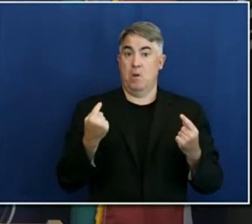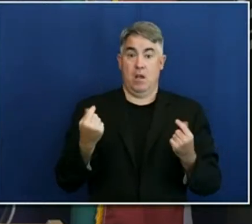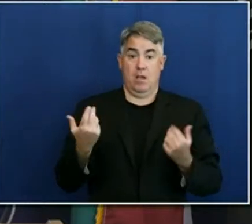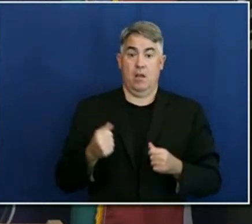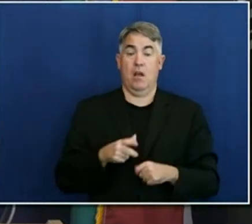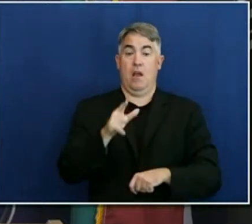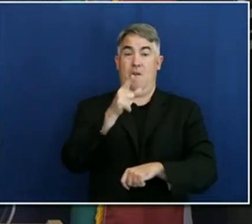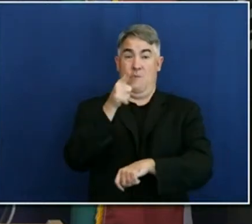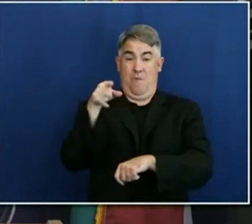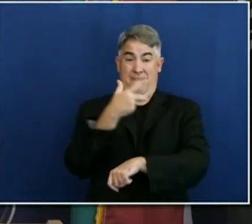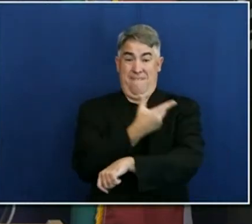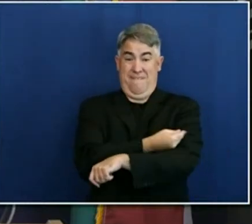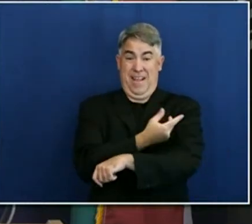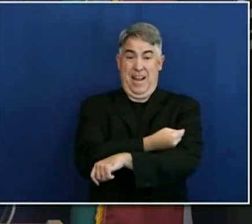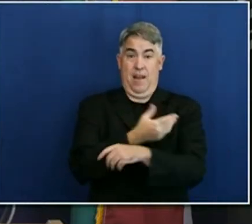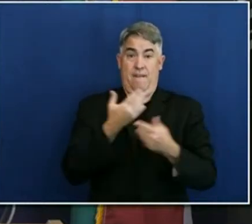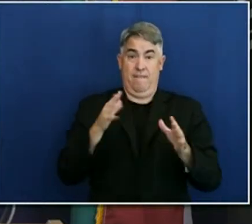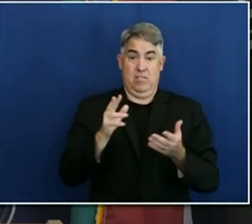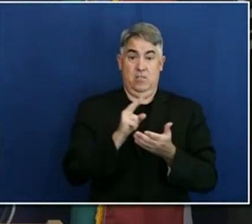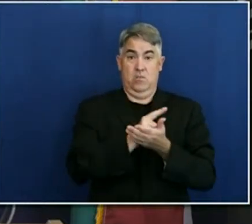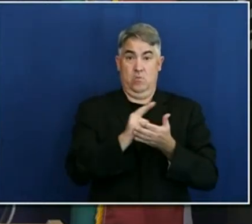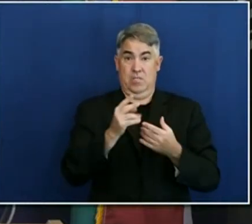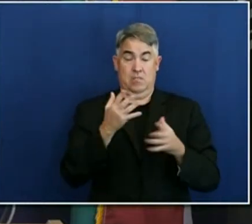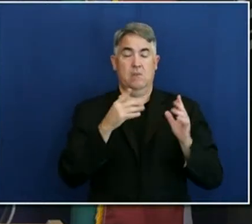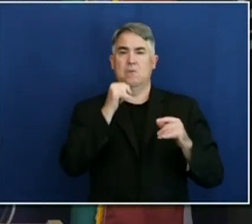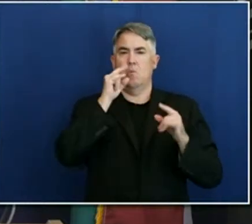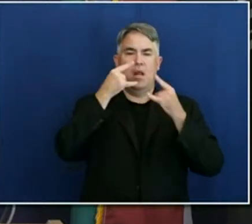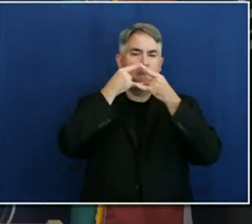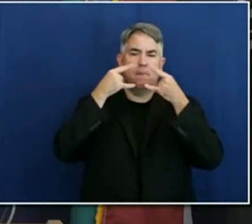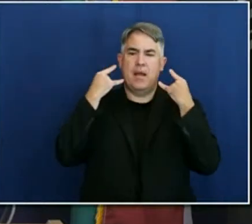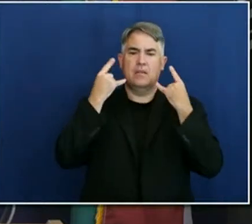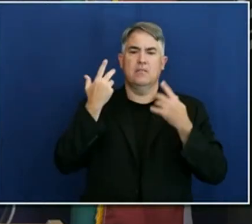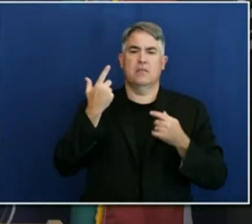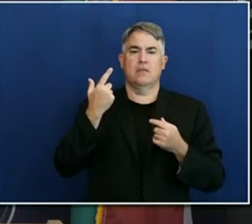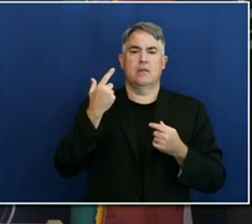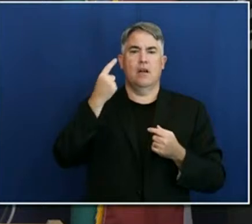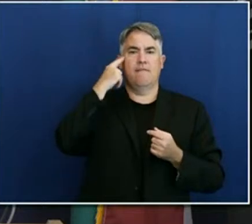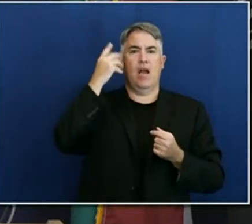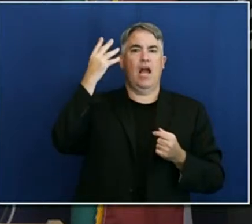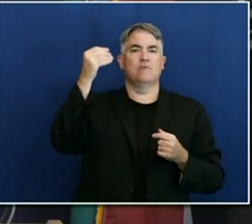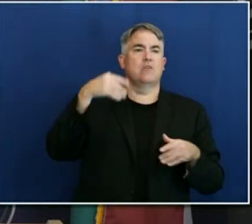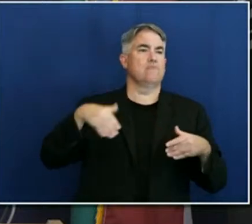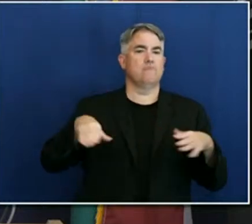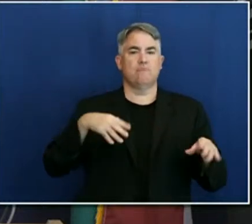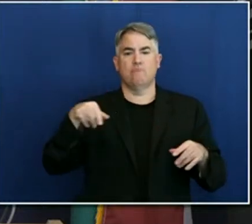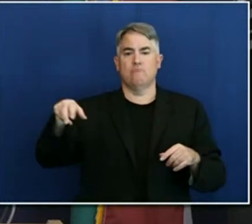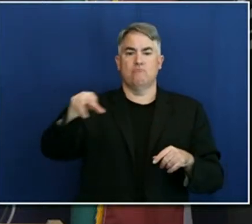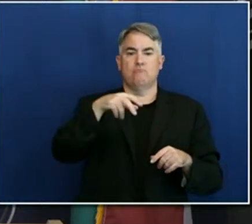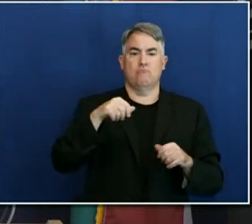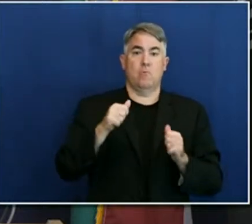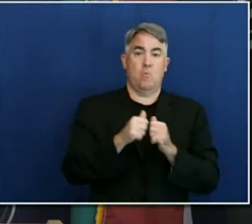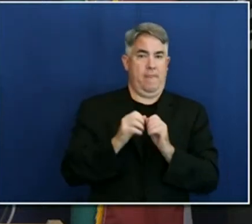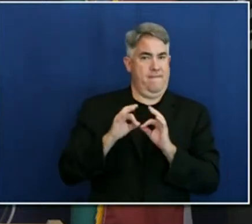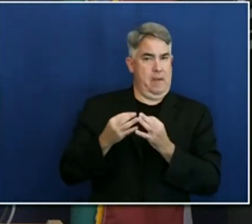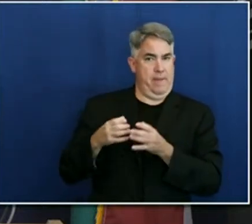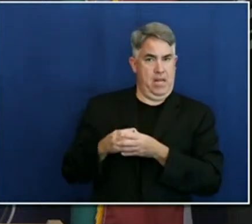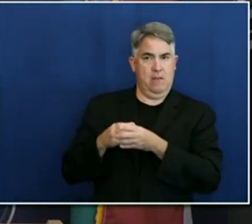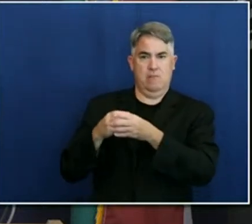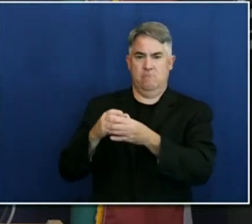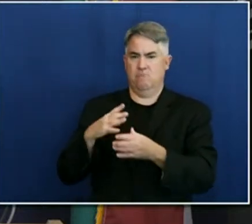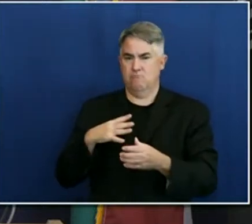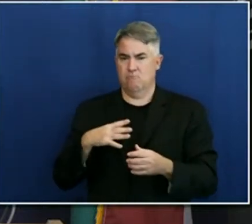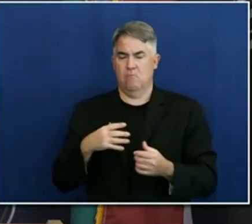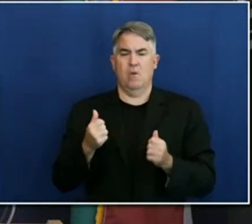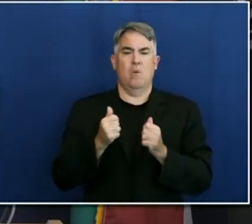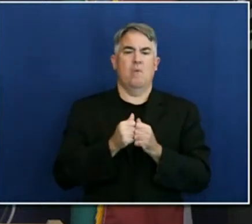not need to use a mask when they are outdoors with members of your household. when you're at small event outdoors